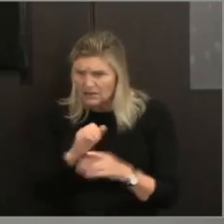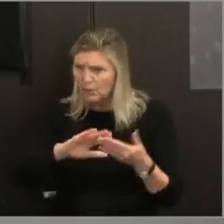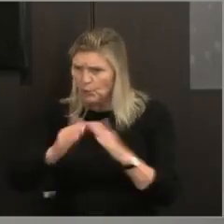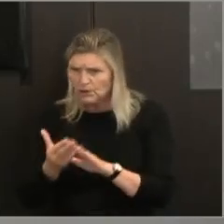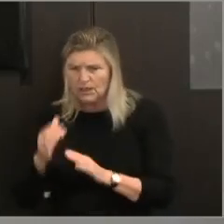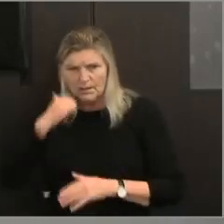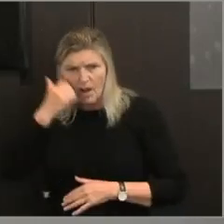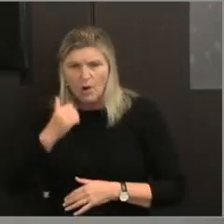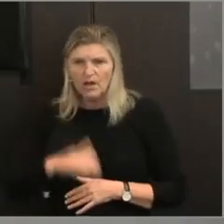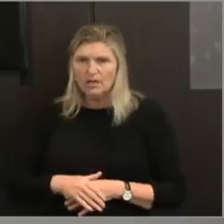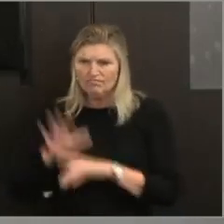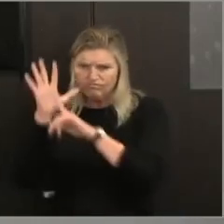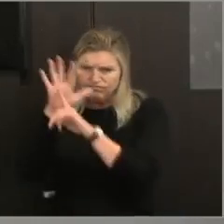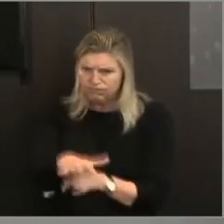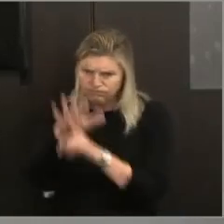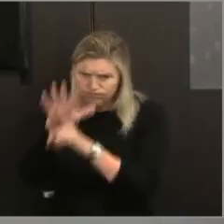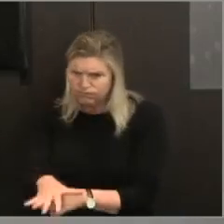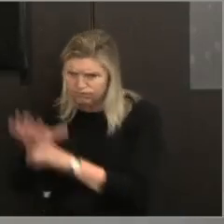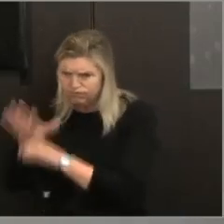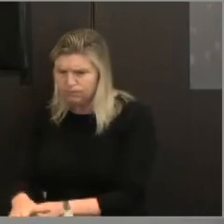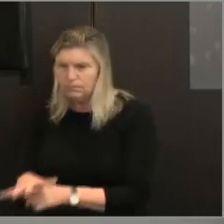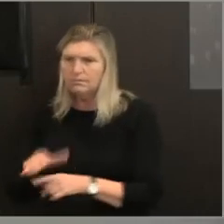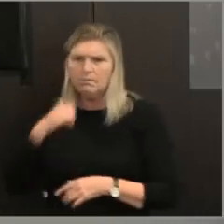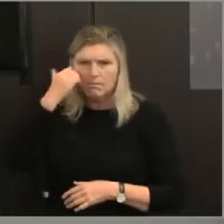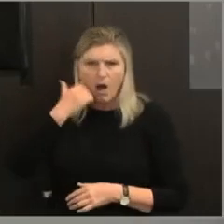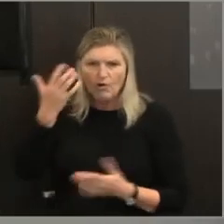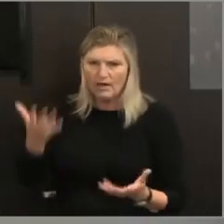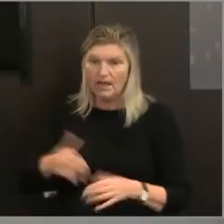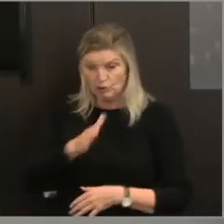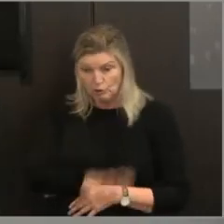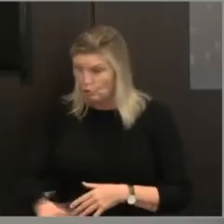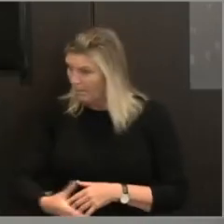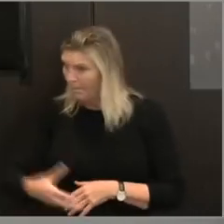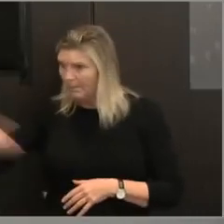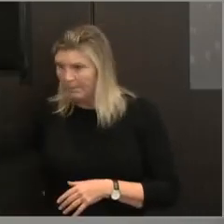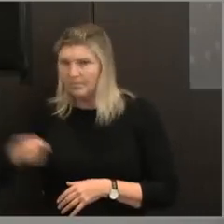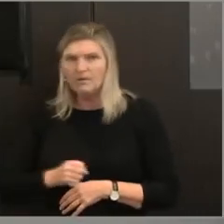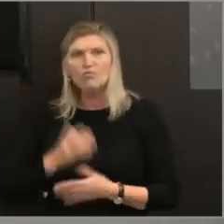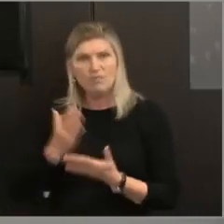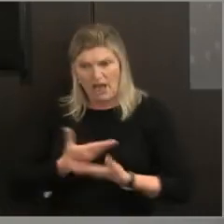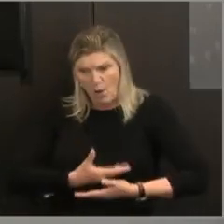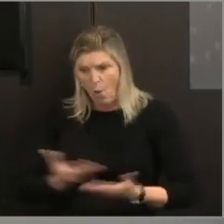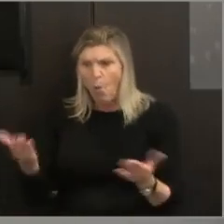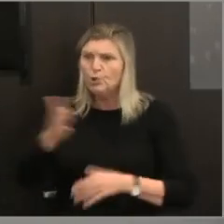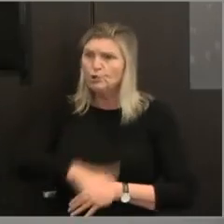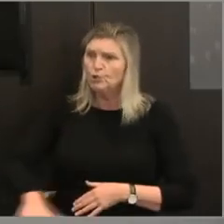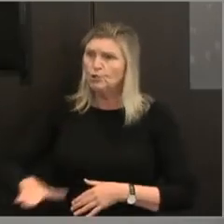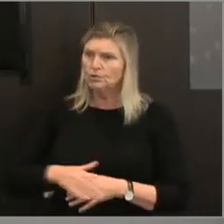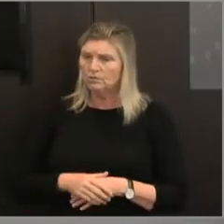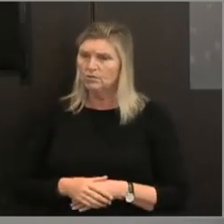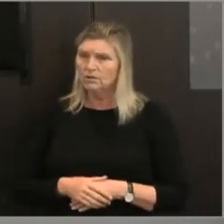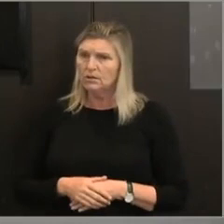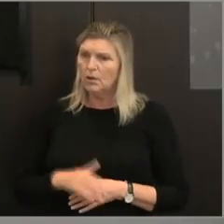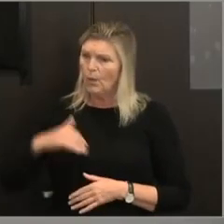the recent and current abuse of Māori children, and indeed all children, in a context where